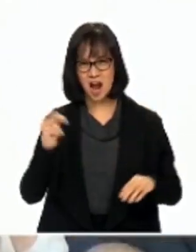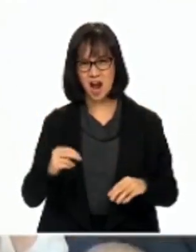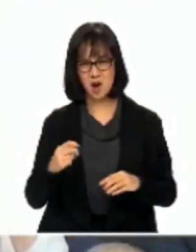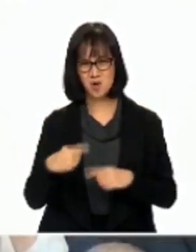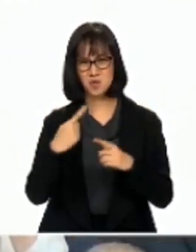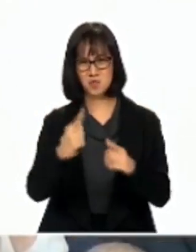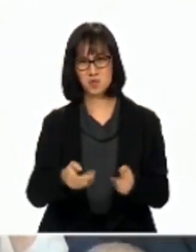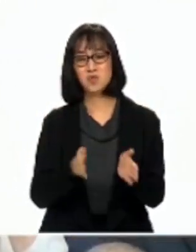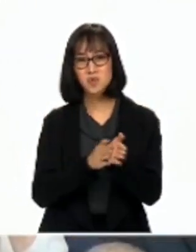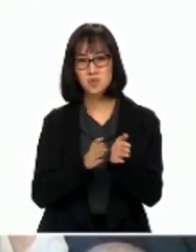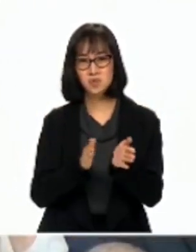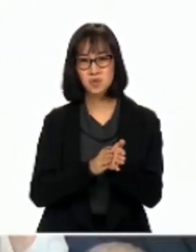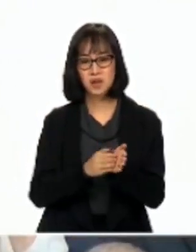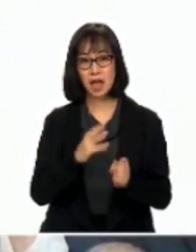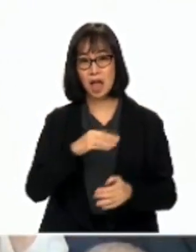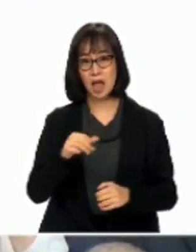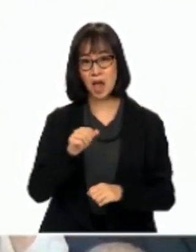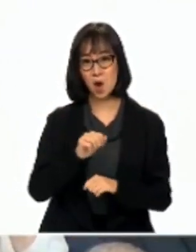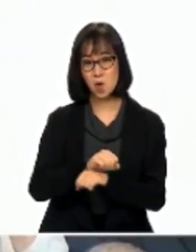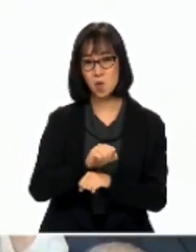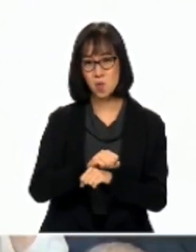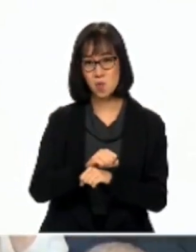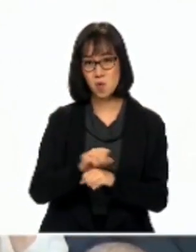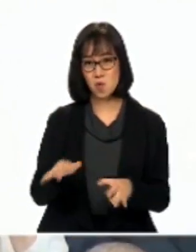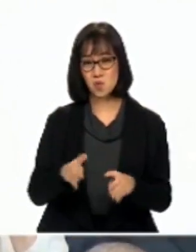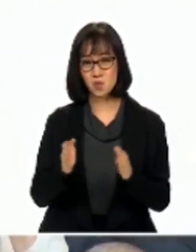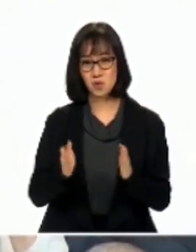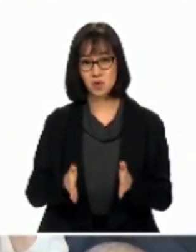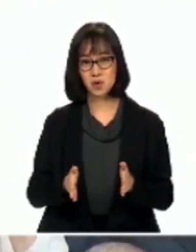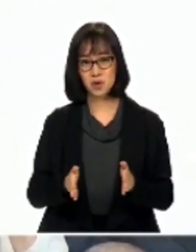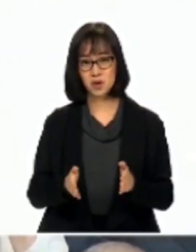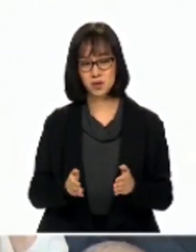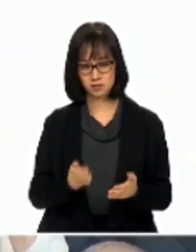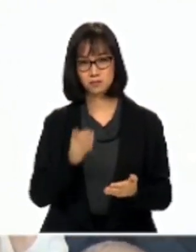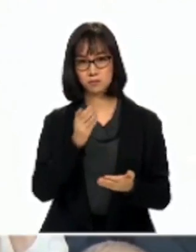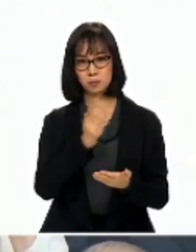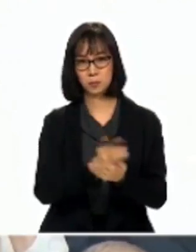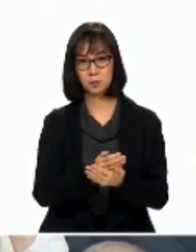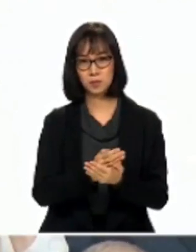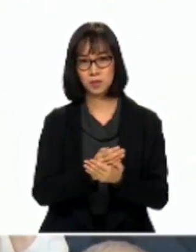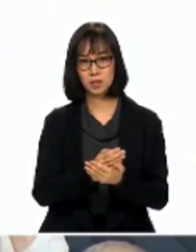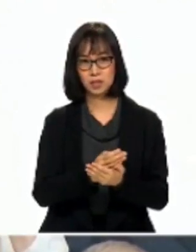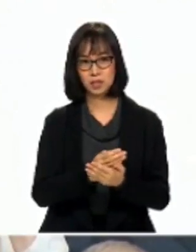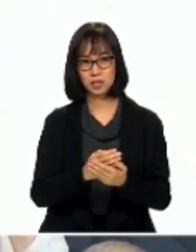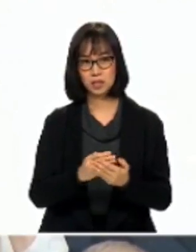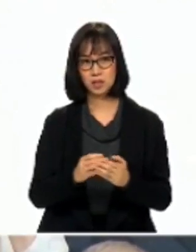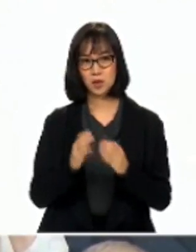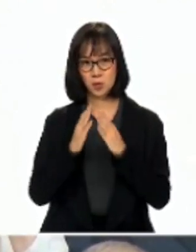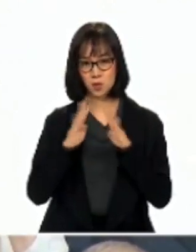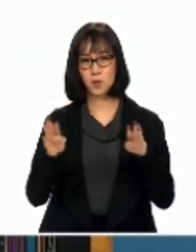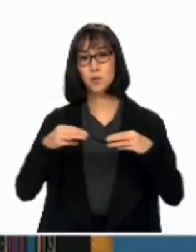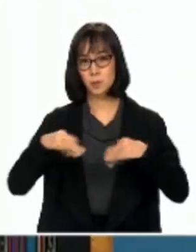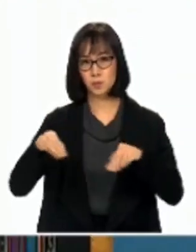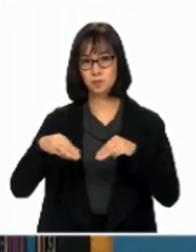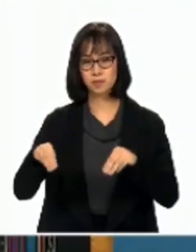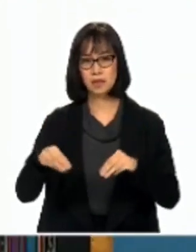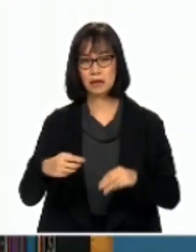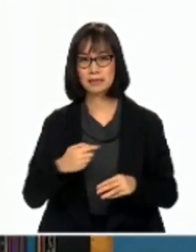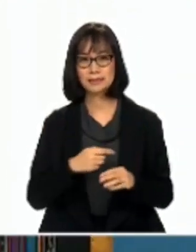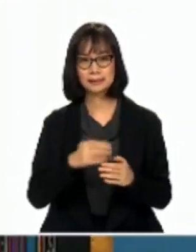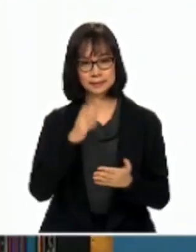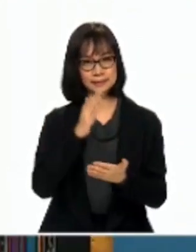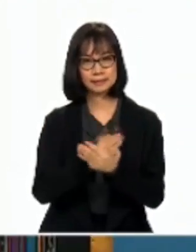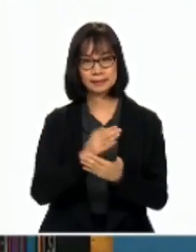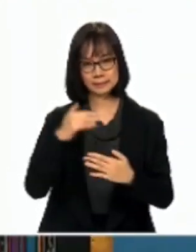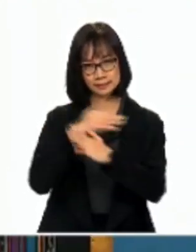working class, and you are there with your store. I have prohibited it in Davao.